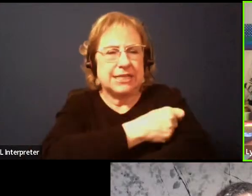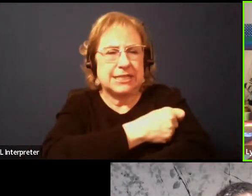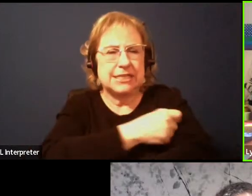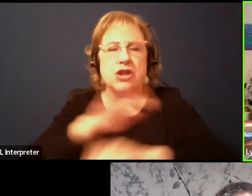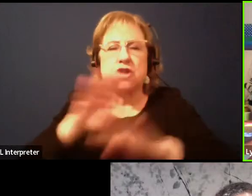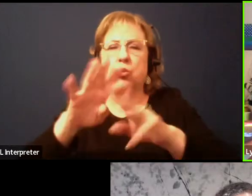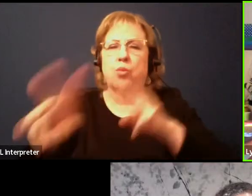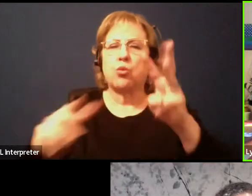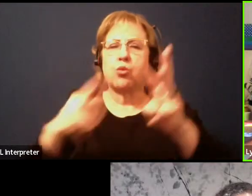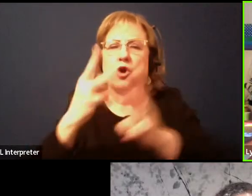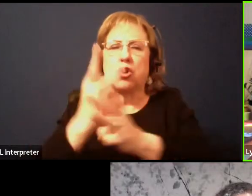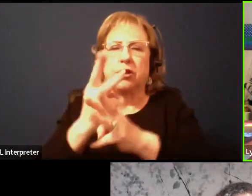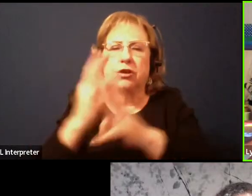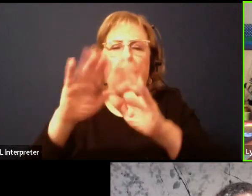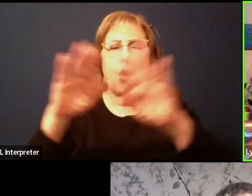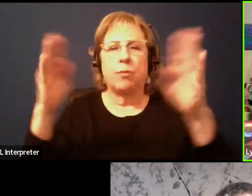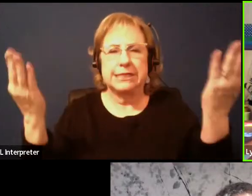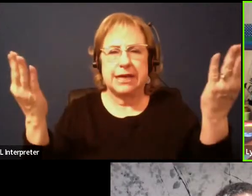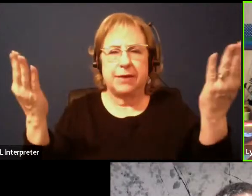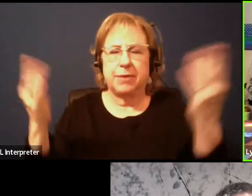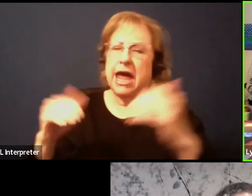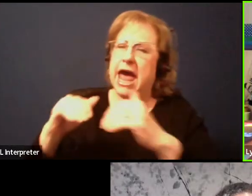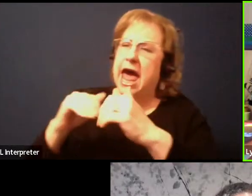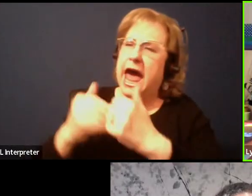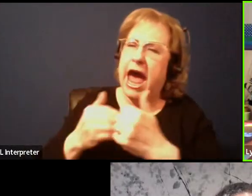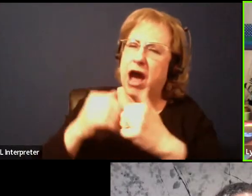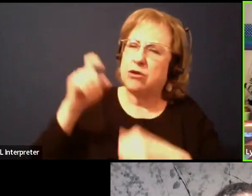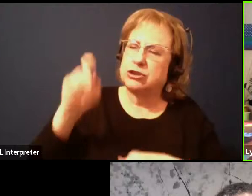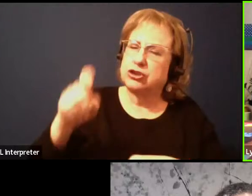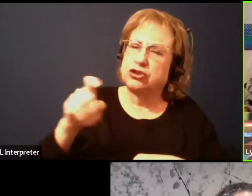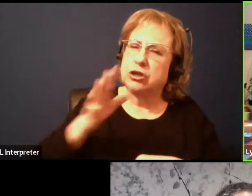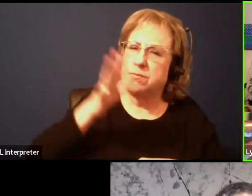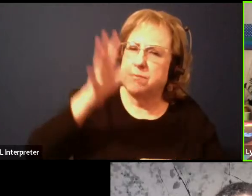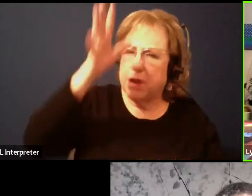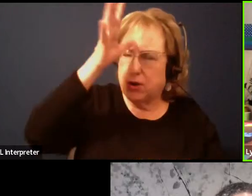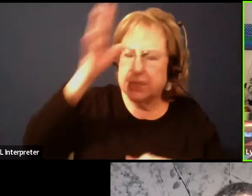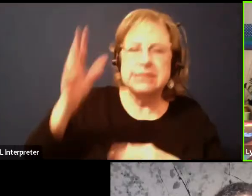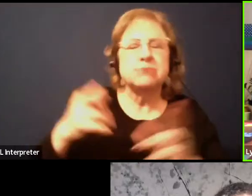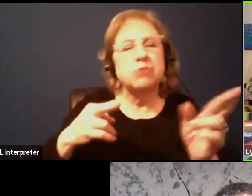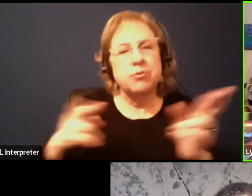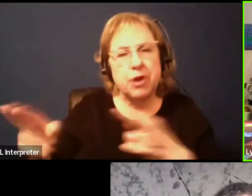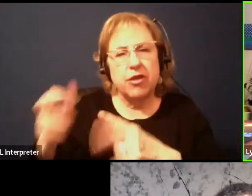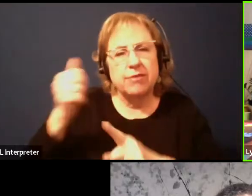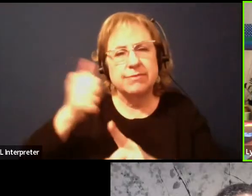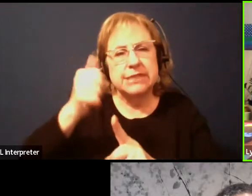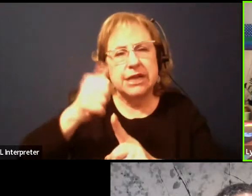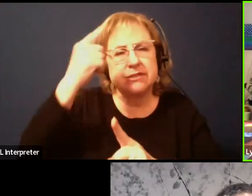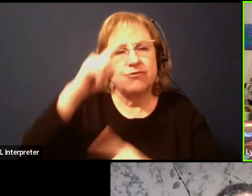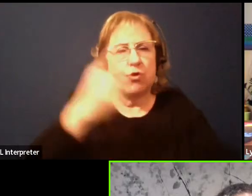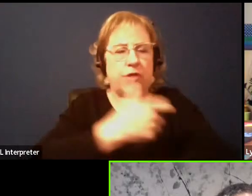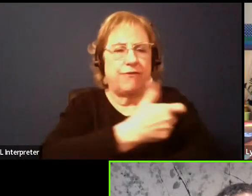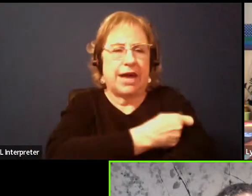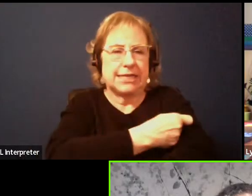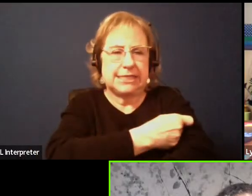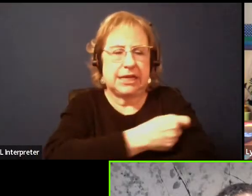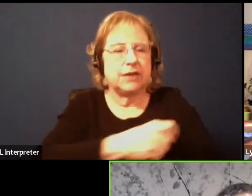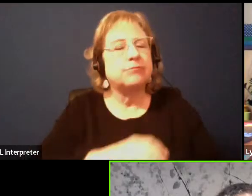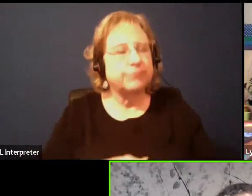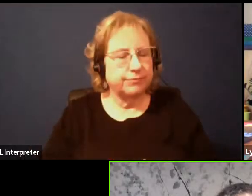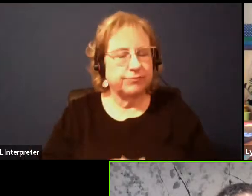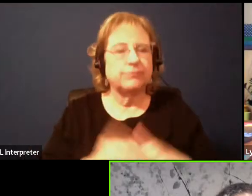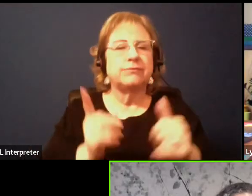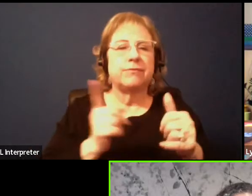should parents prepare their children for the vaccines, like for actually coming in for their appointment? I think